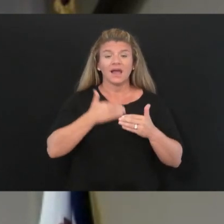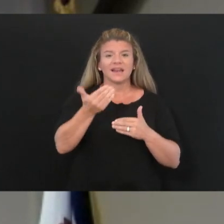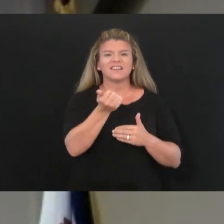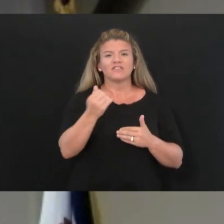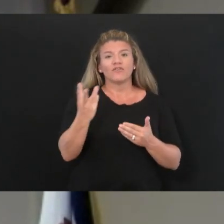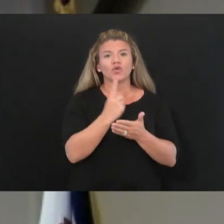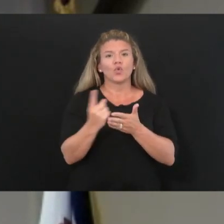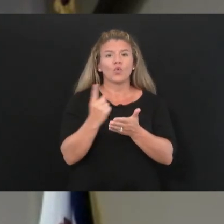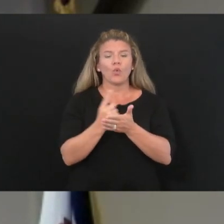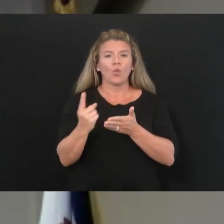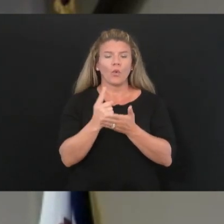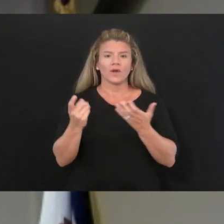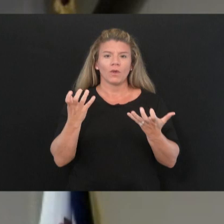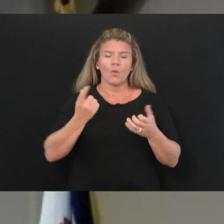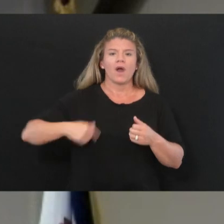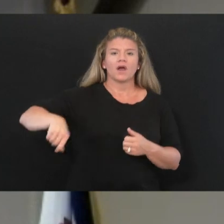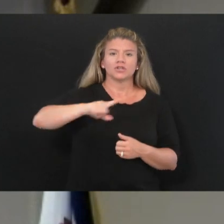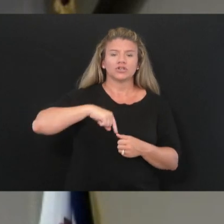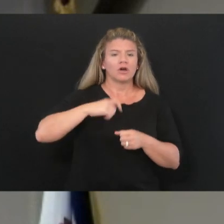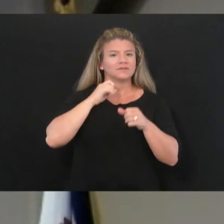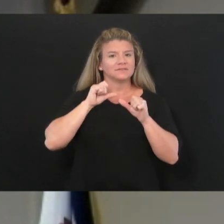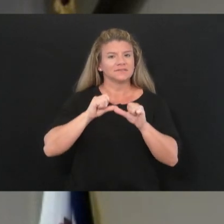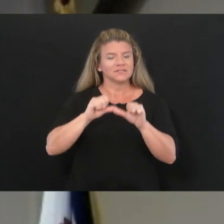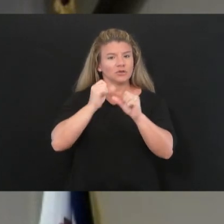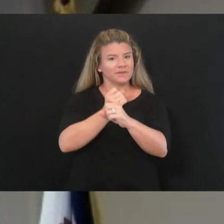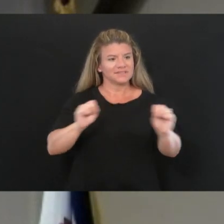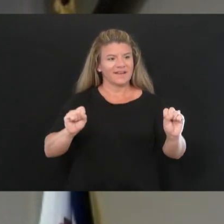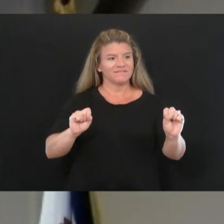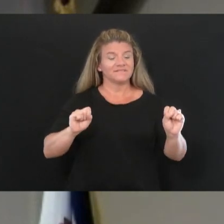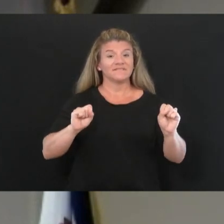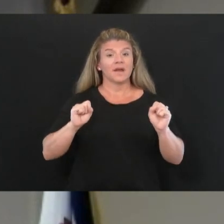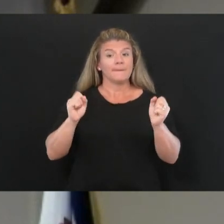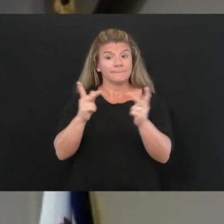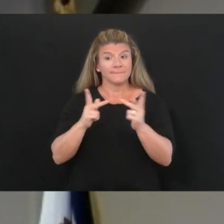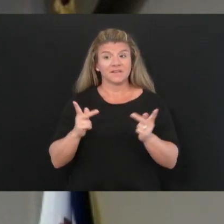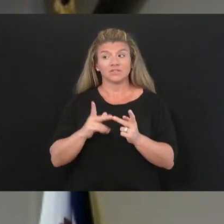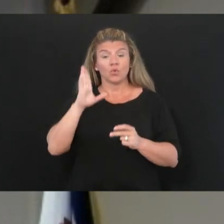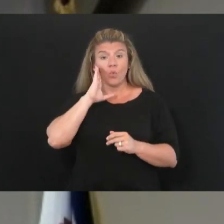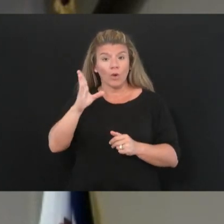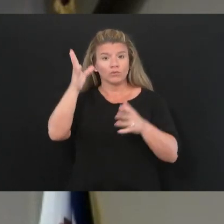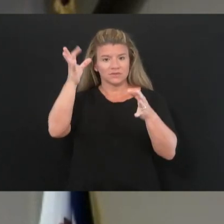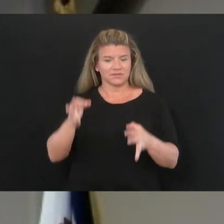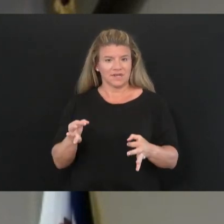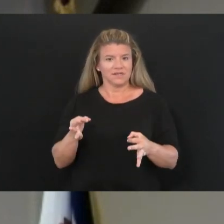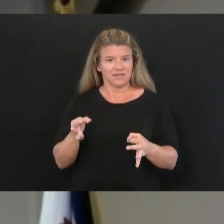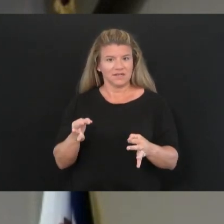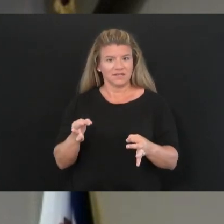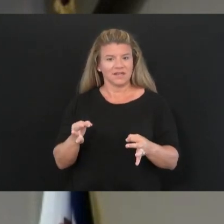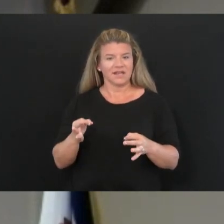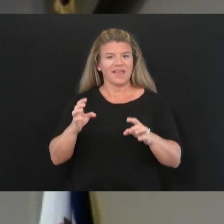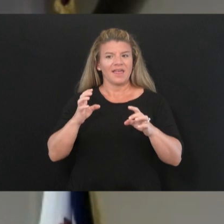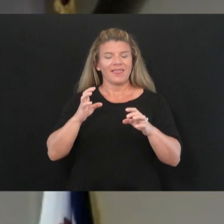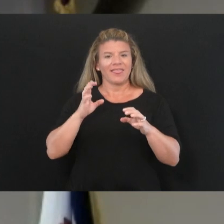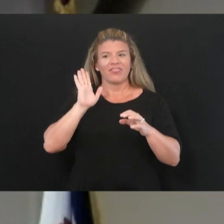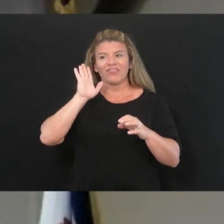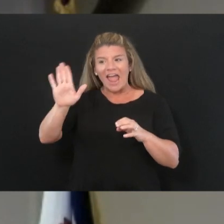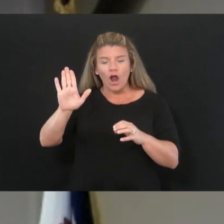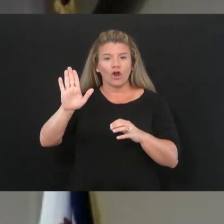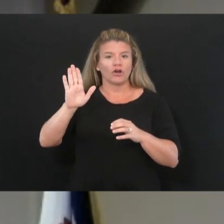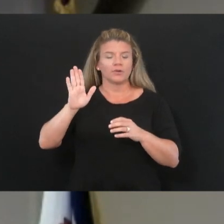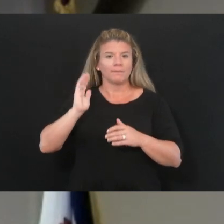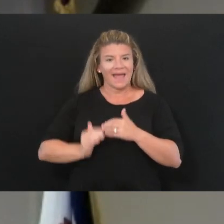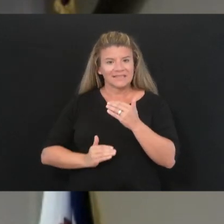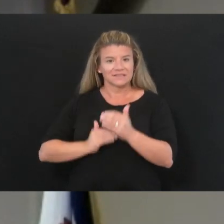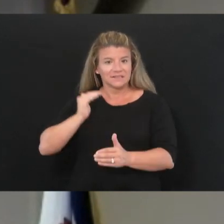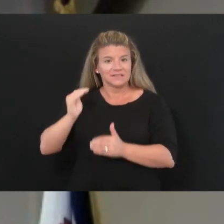is kept as safe as possible. Facilities will decide at the pace they want to pursue this.